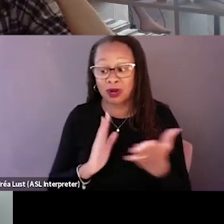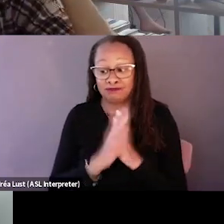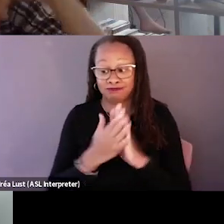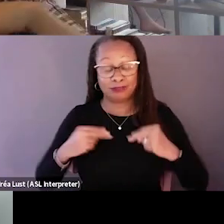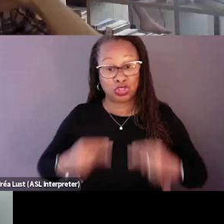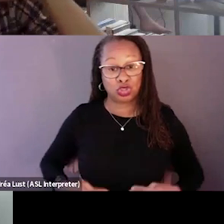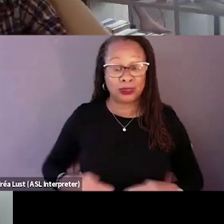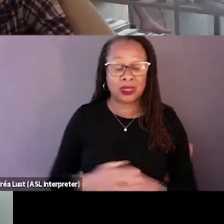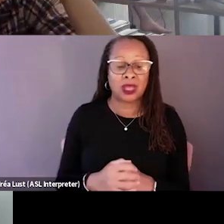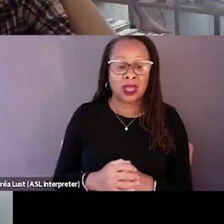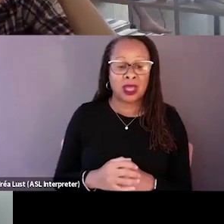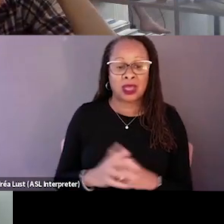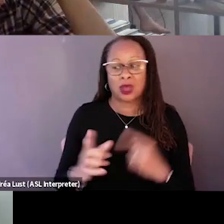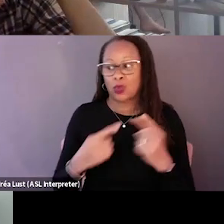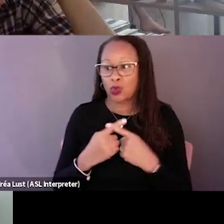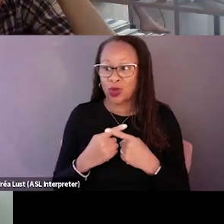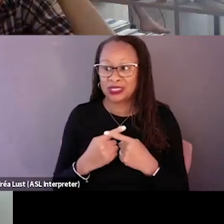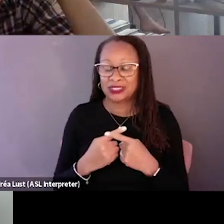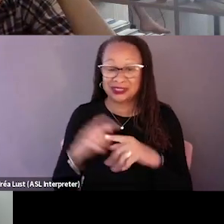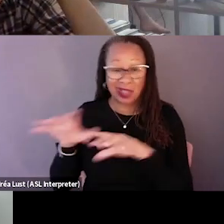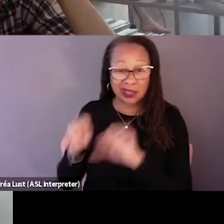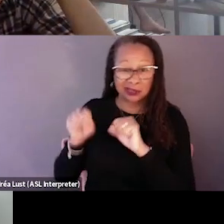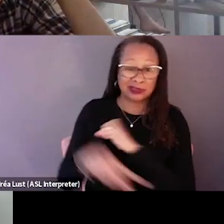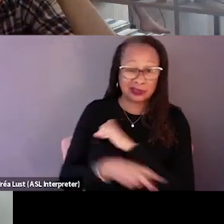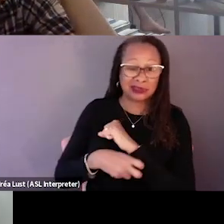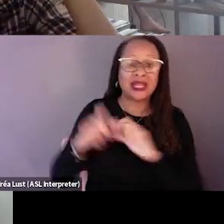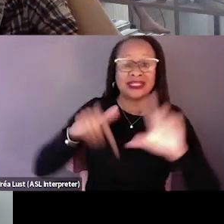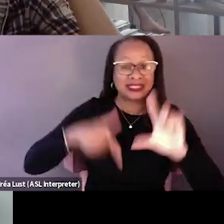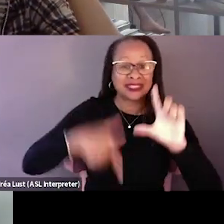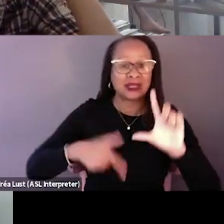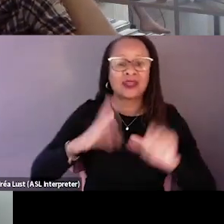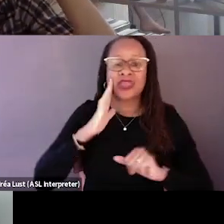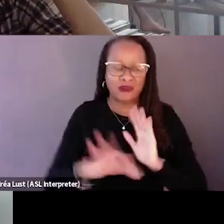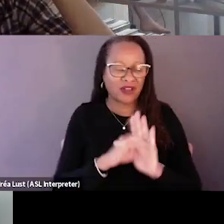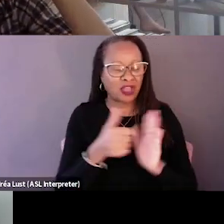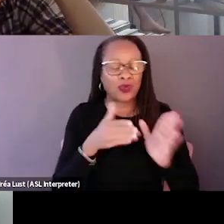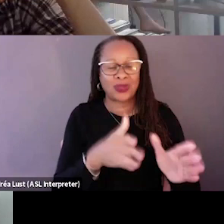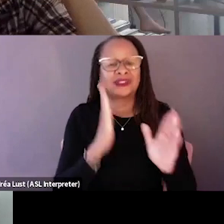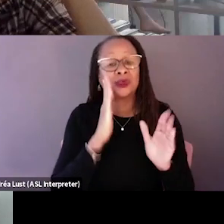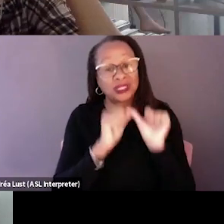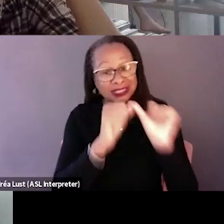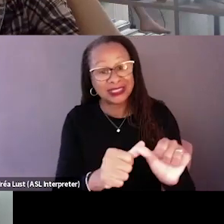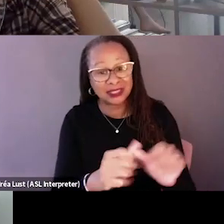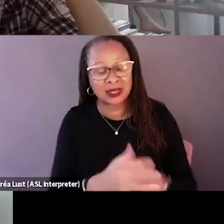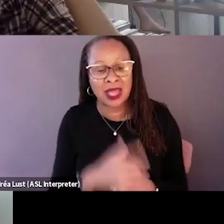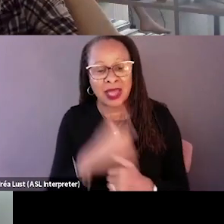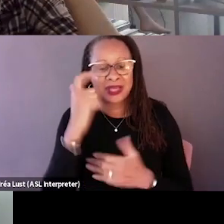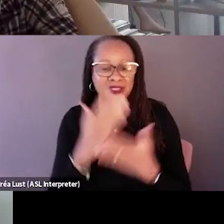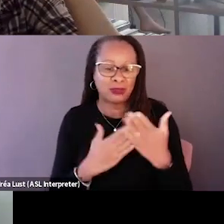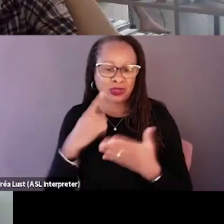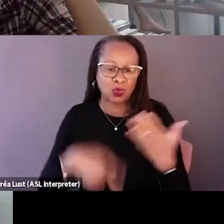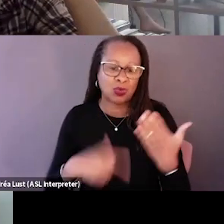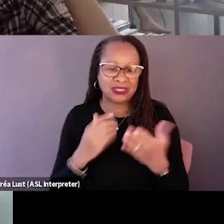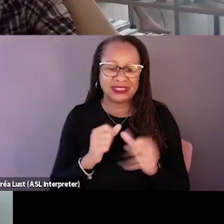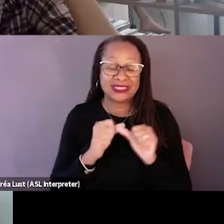So once it's appropriated on TikTok, they'll find other forms and it will continue because it's part of what sustains